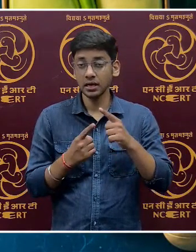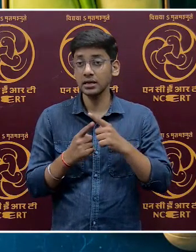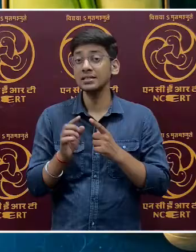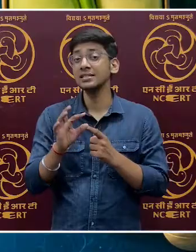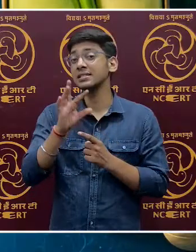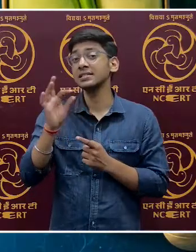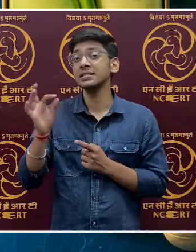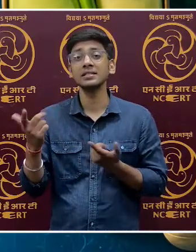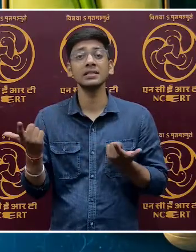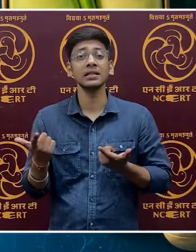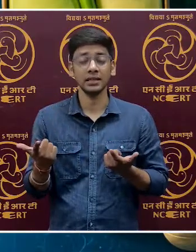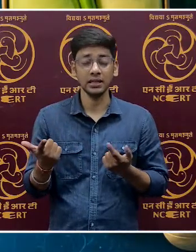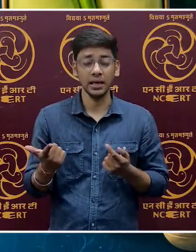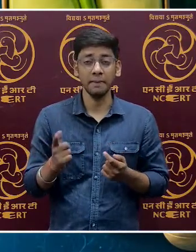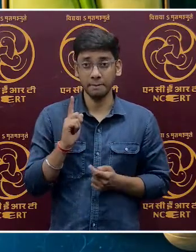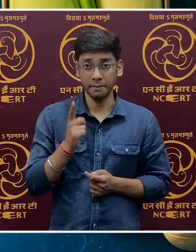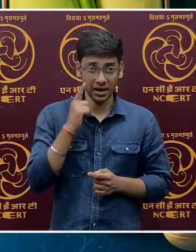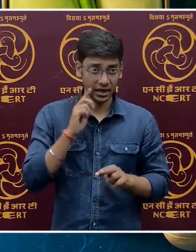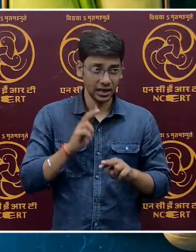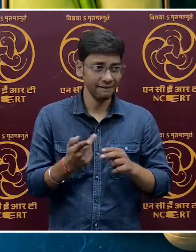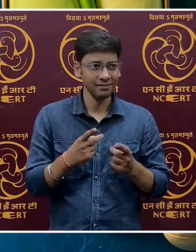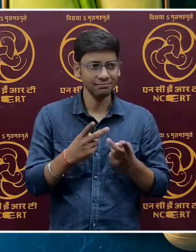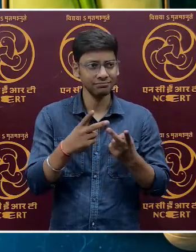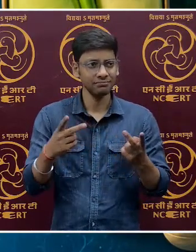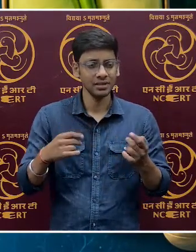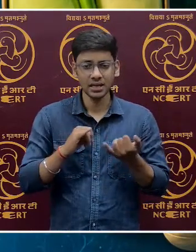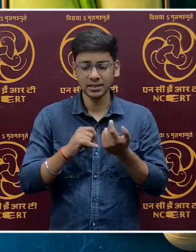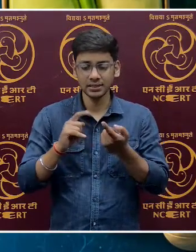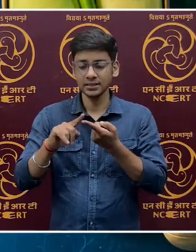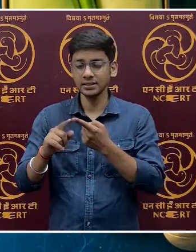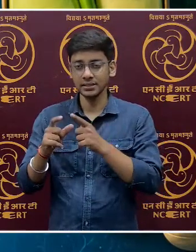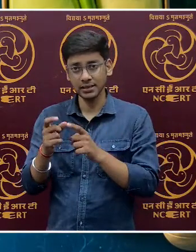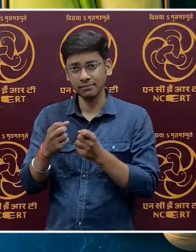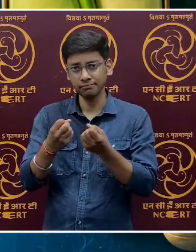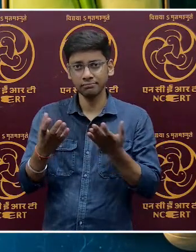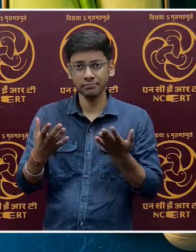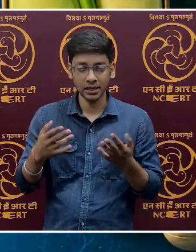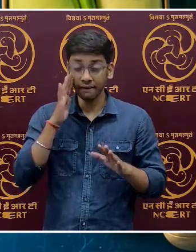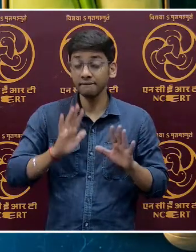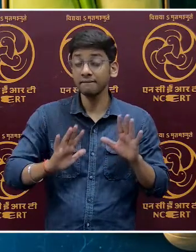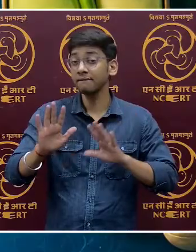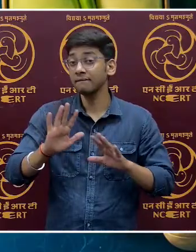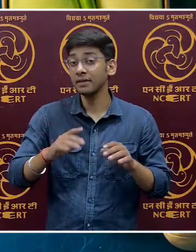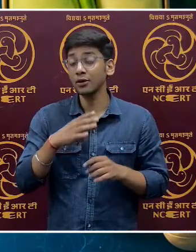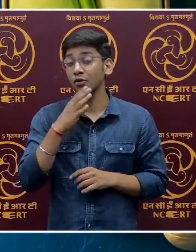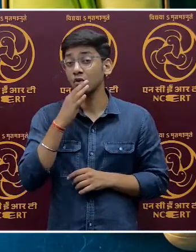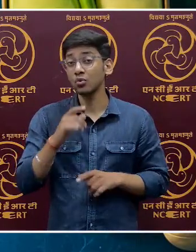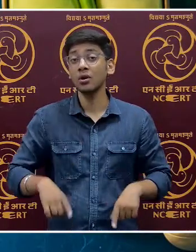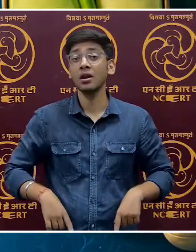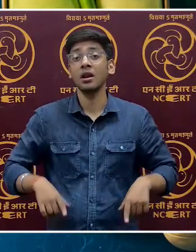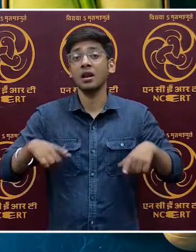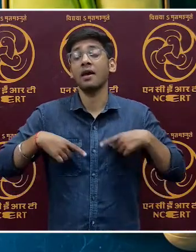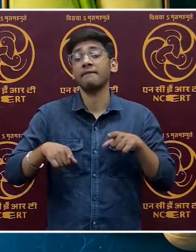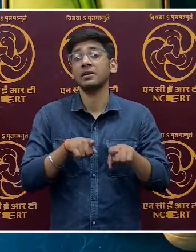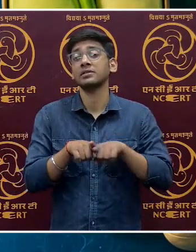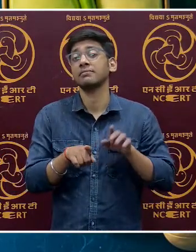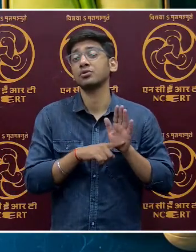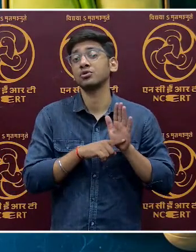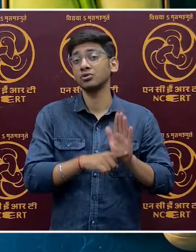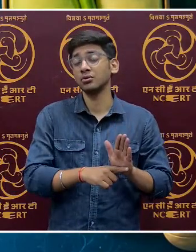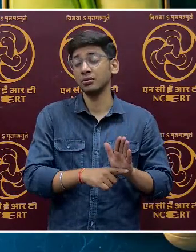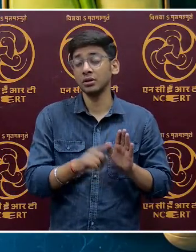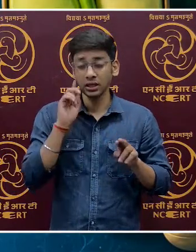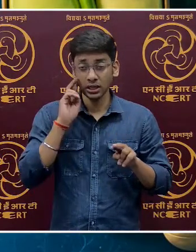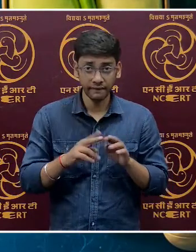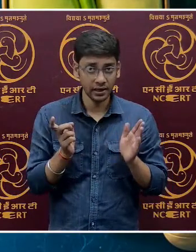much beneficial, but you could have a different set of activities also. For example, these are real life examples, but if you want to